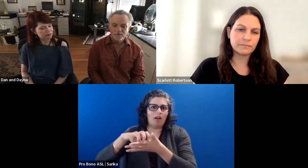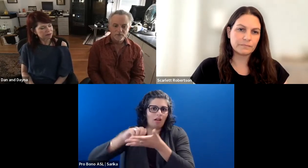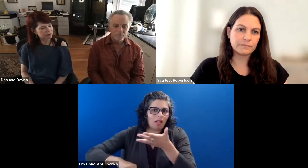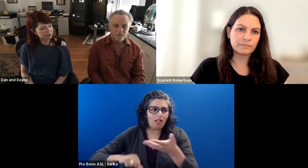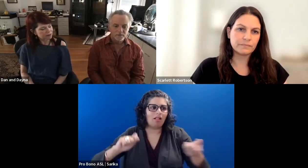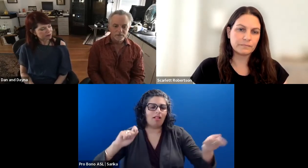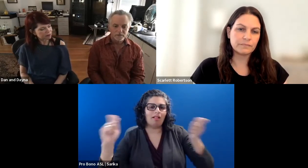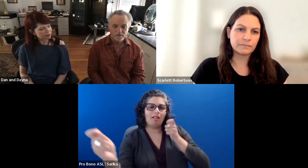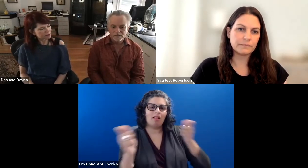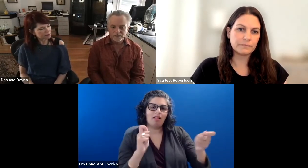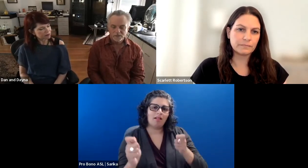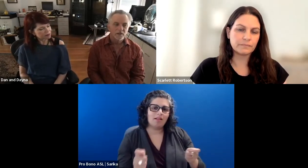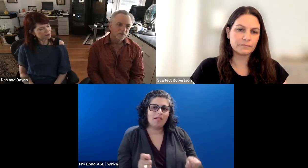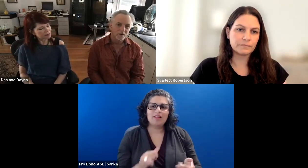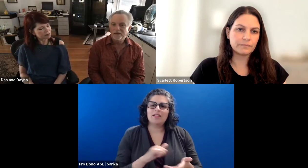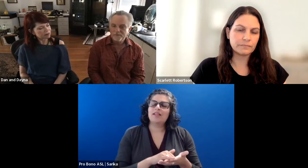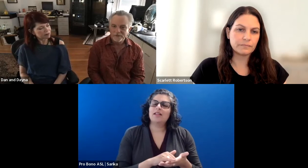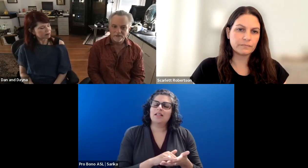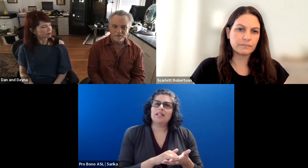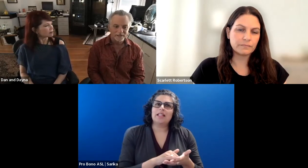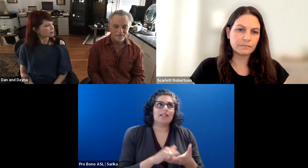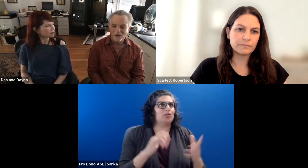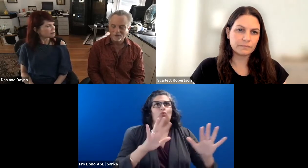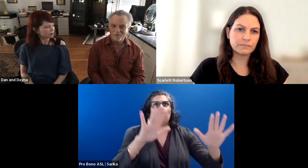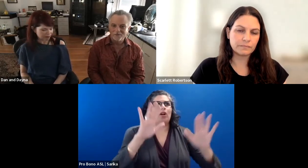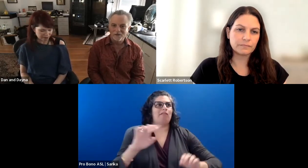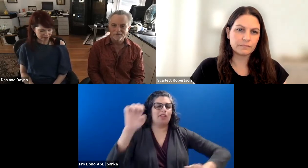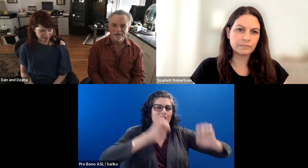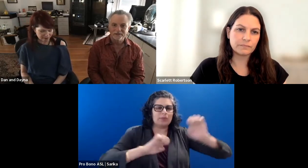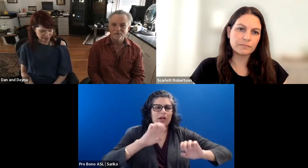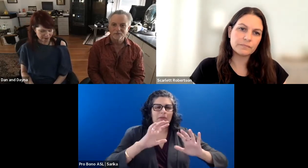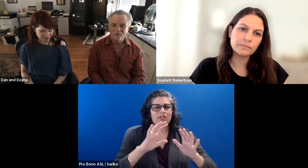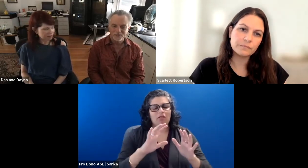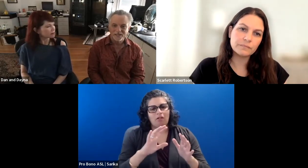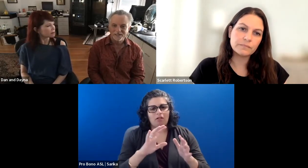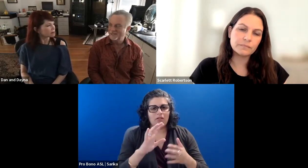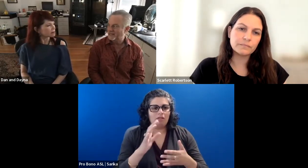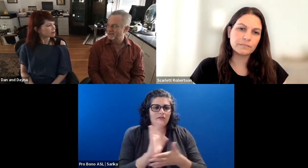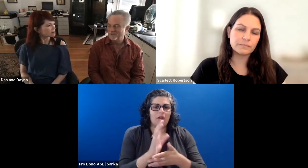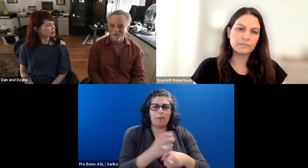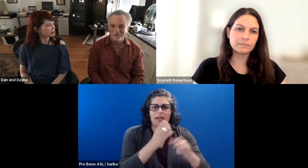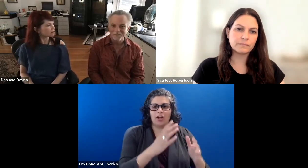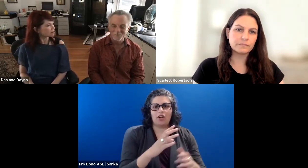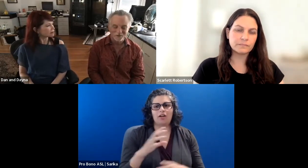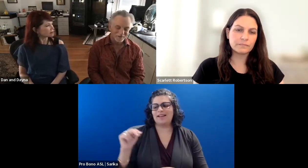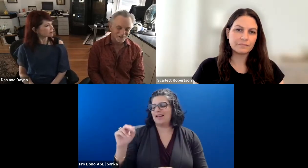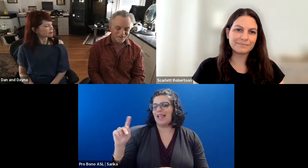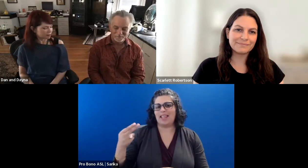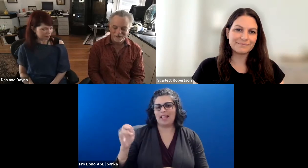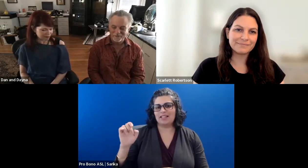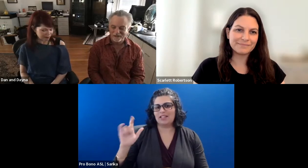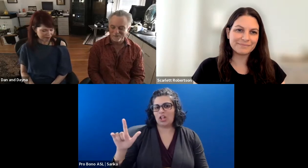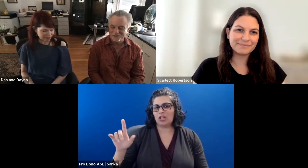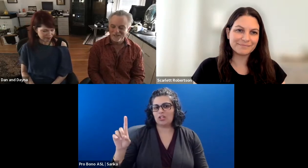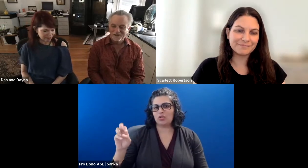the wonderful experimental filmmaker and edit Dr. Nathaniel Dorsky had said years ago when he would work with us a little